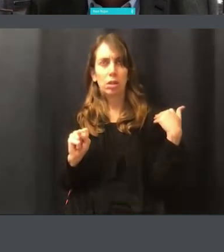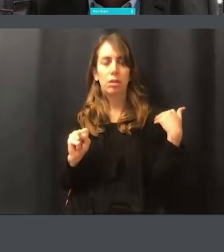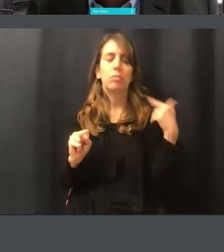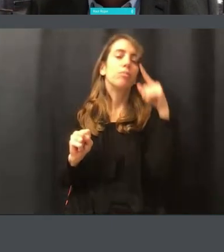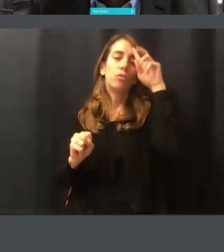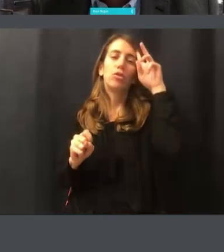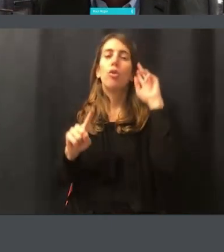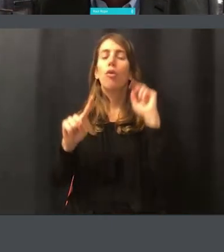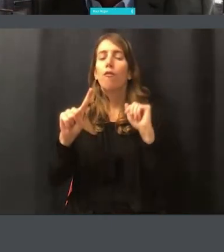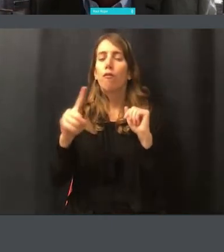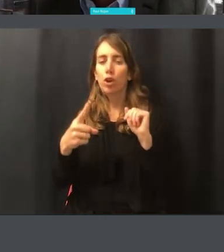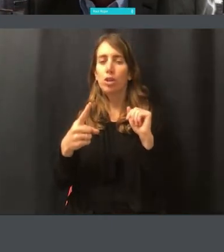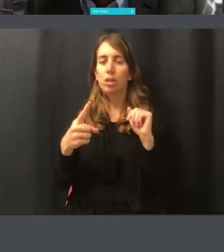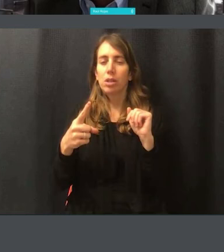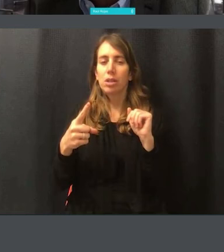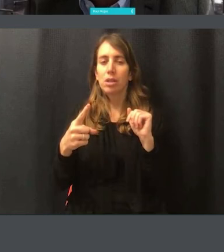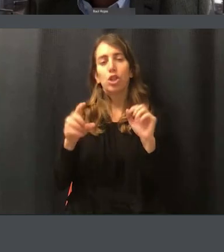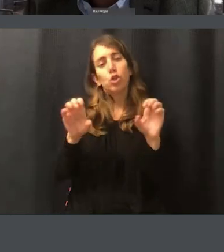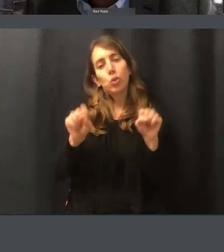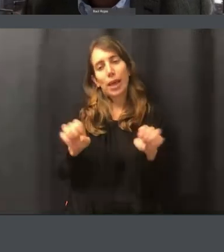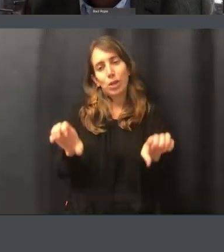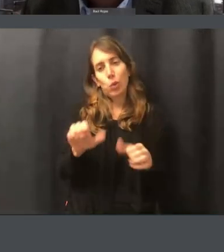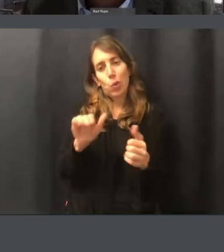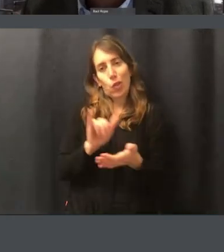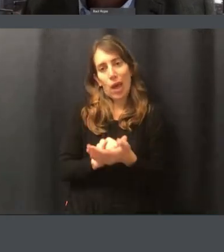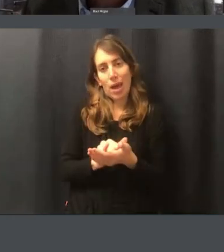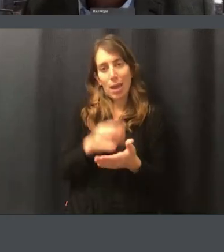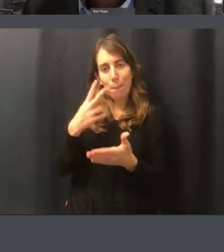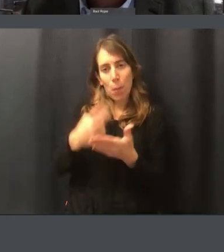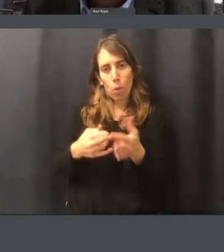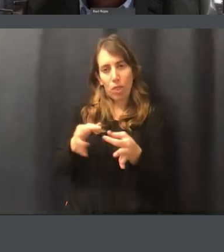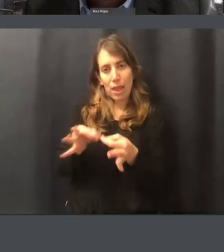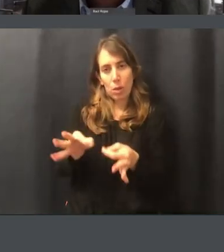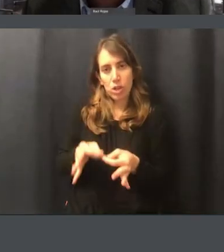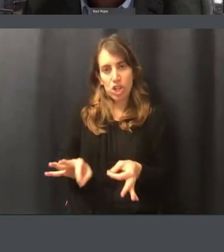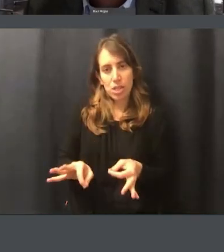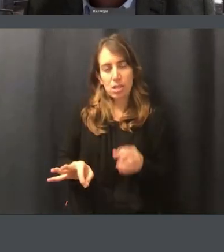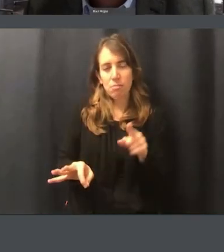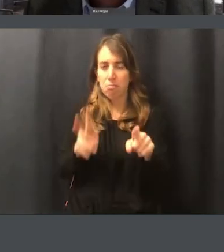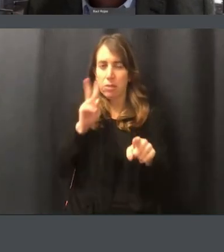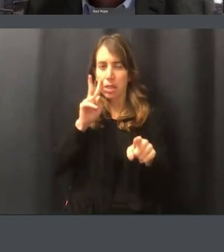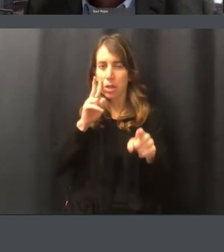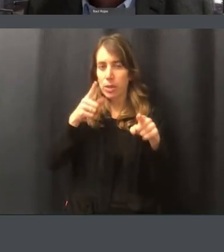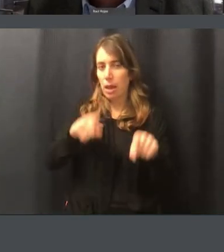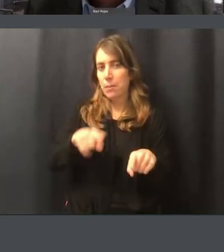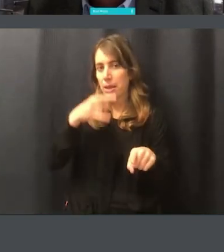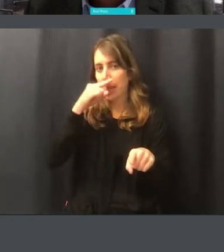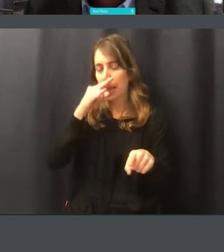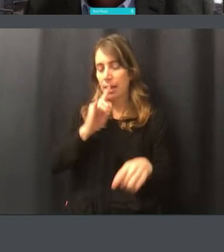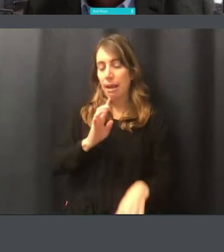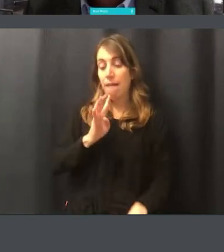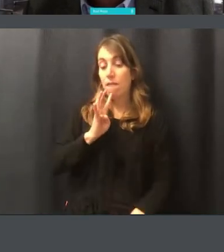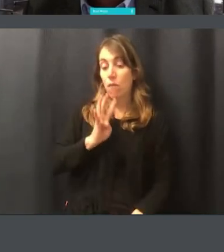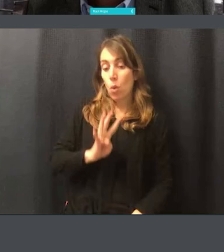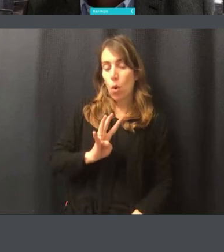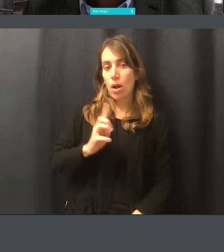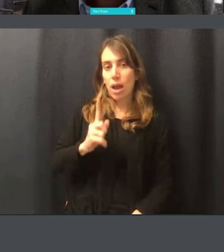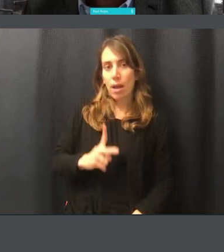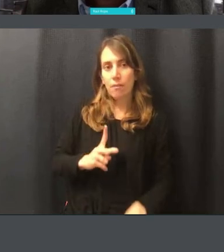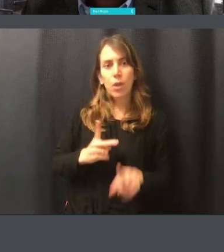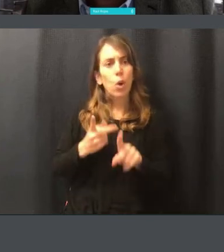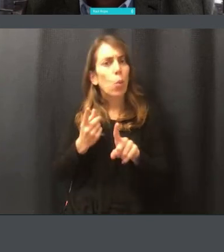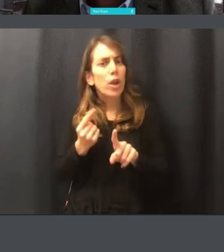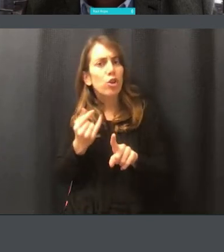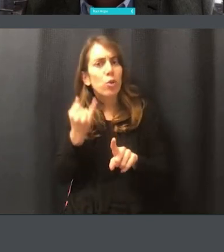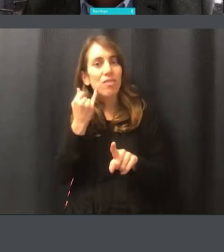how this child is doing this task. And you can do this task obviously in both languages, right? So let's see what's happening with this kid at 4.5. What do you do if